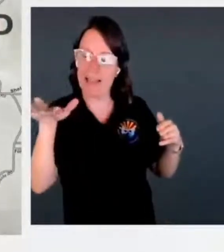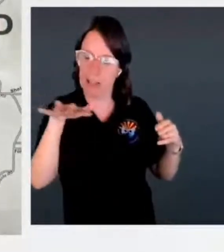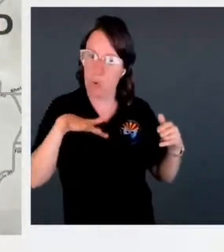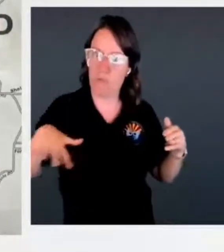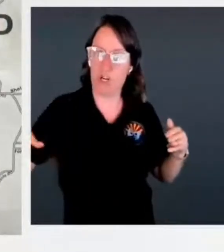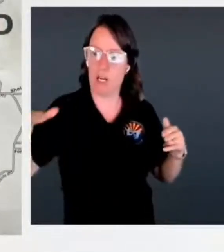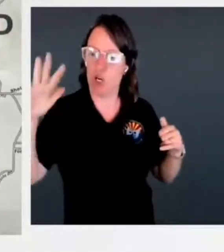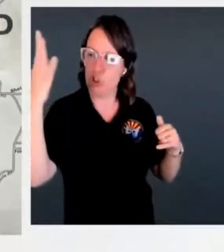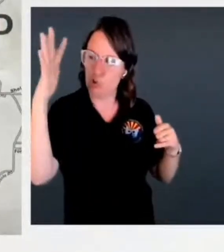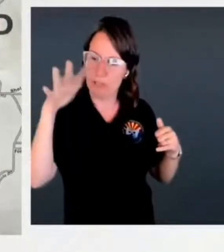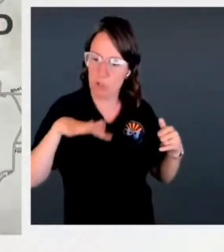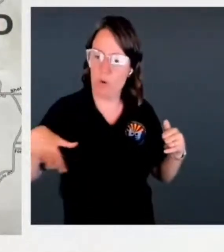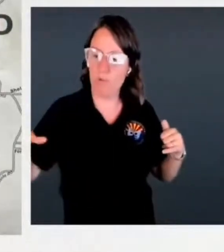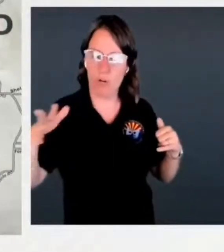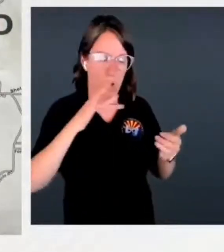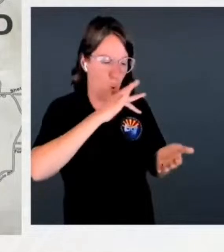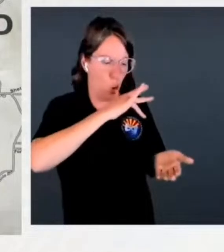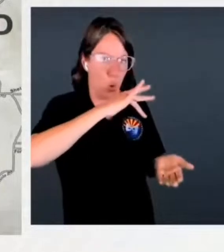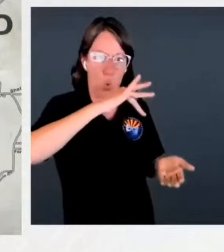pushing further that way.